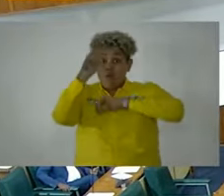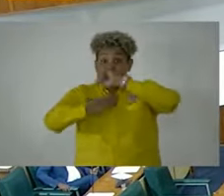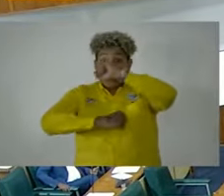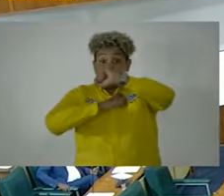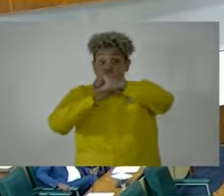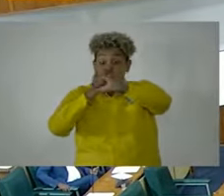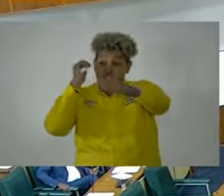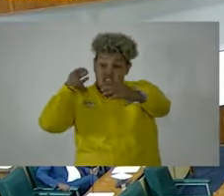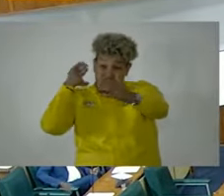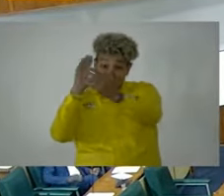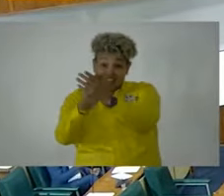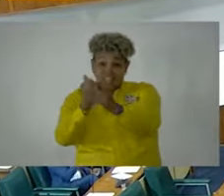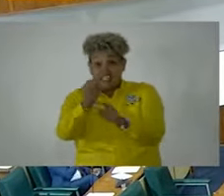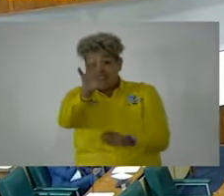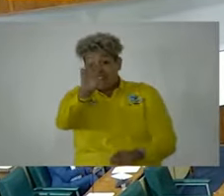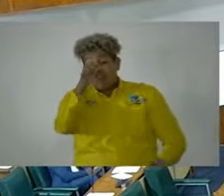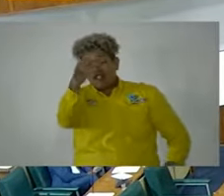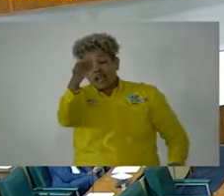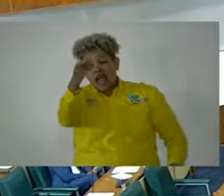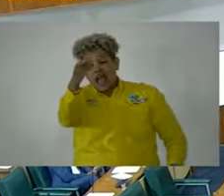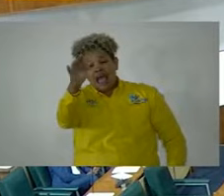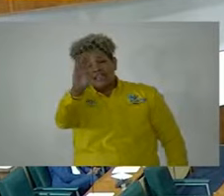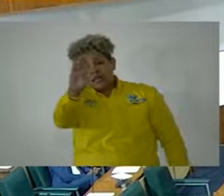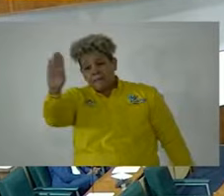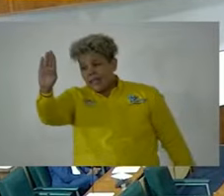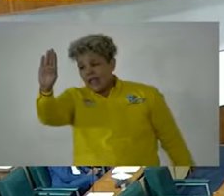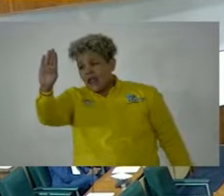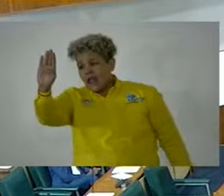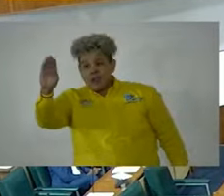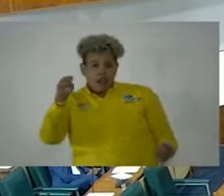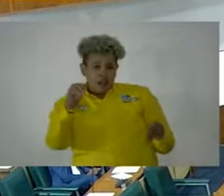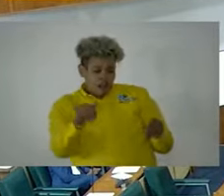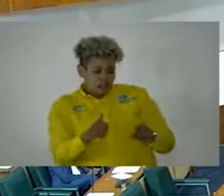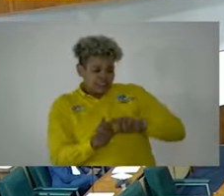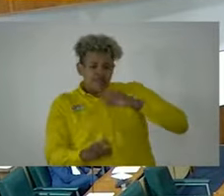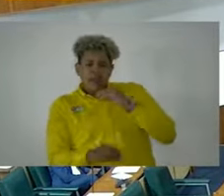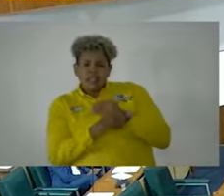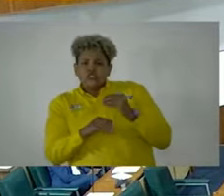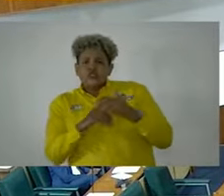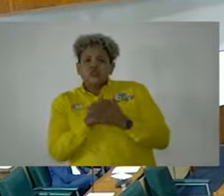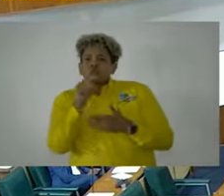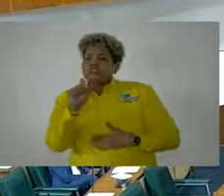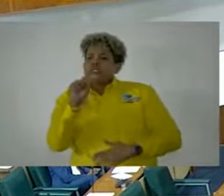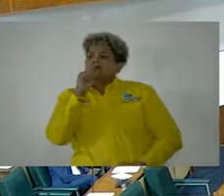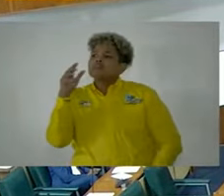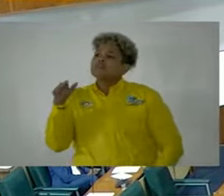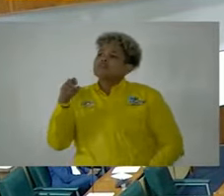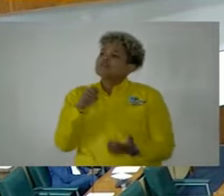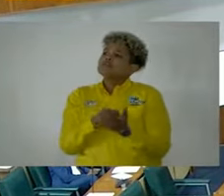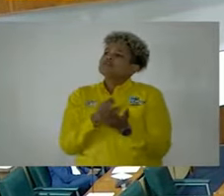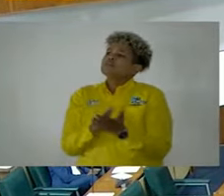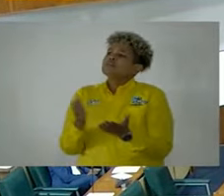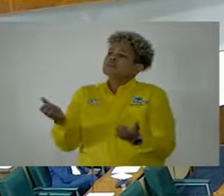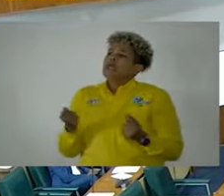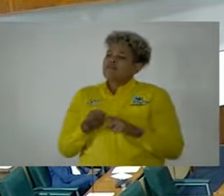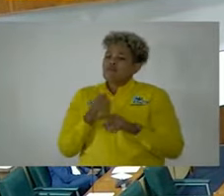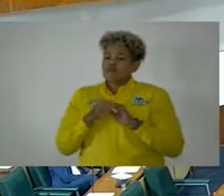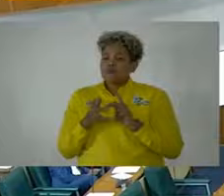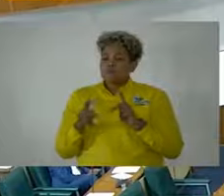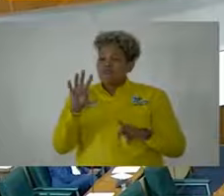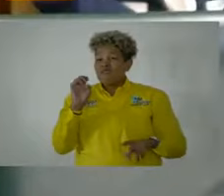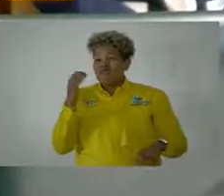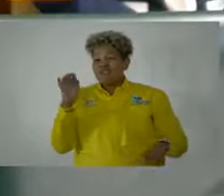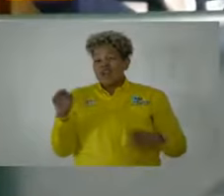4 years, $419 billion of additional taxes have been taken from the Jamaican